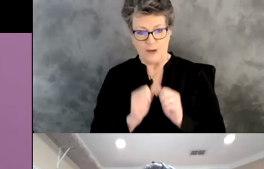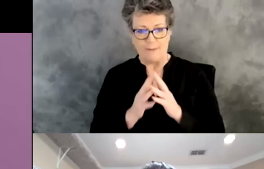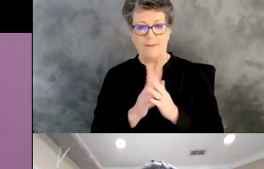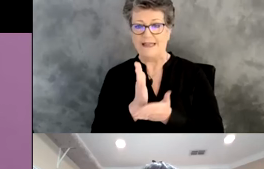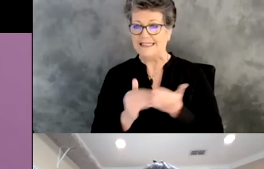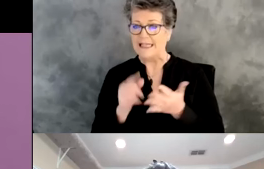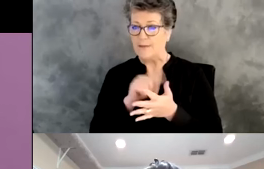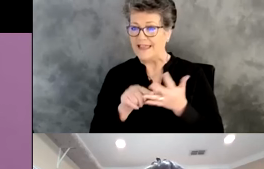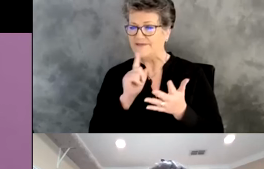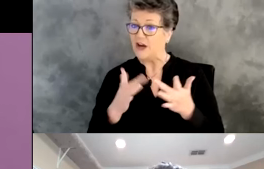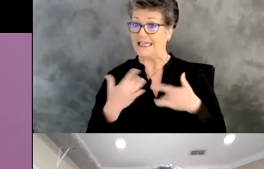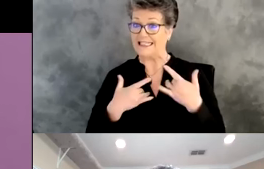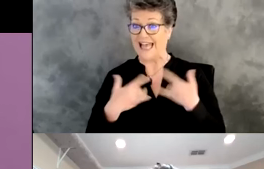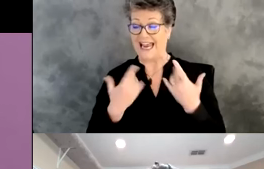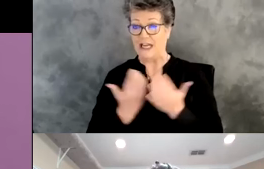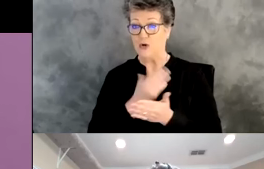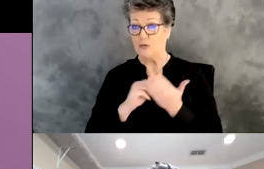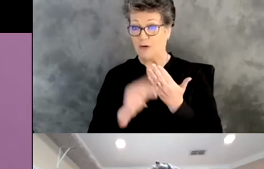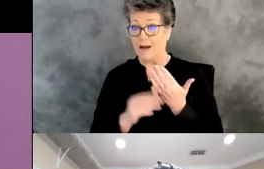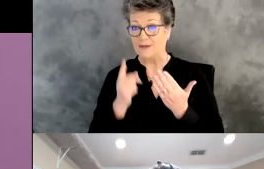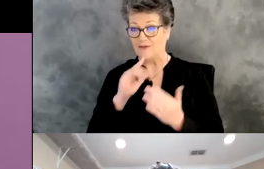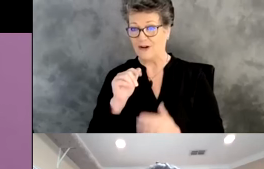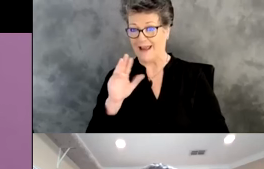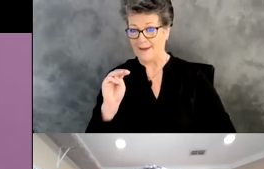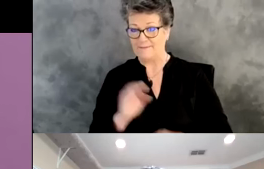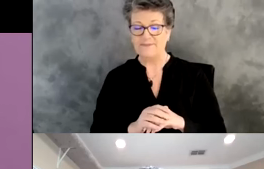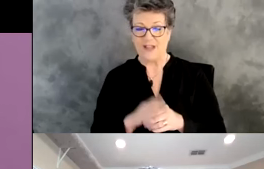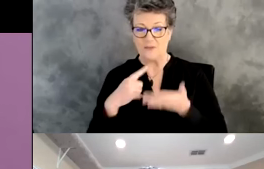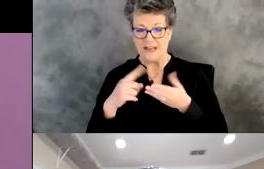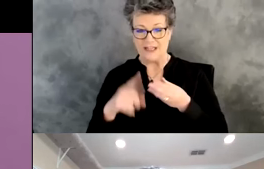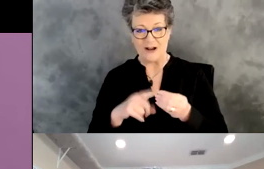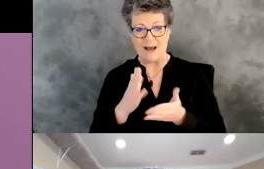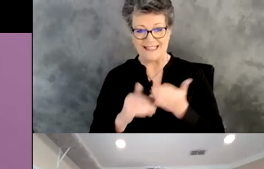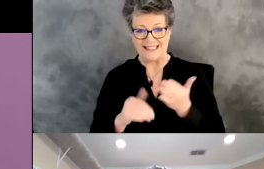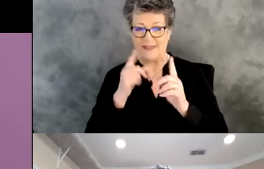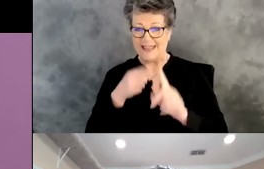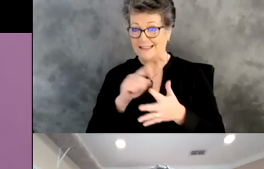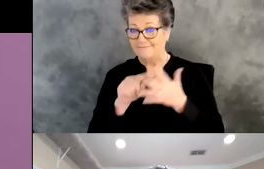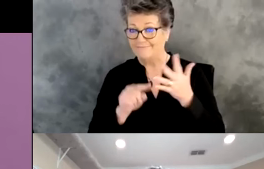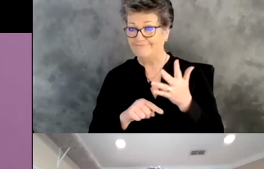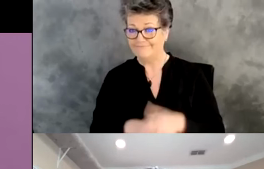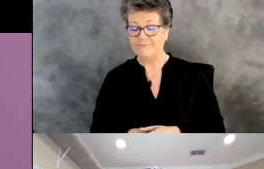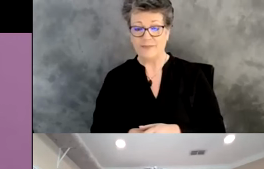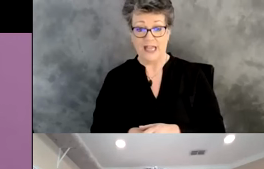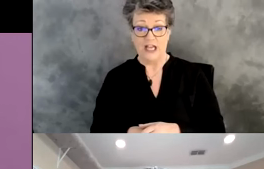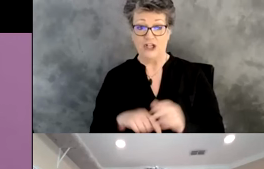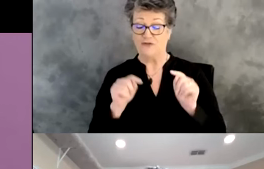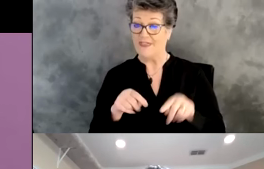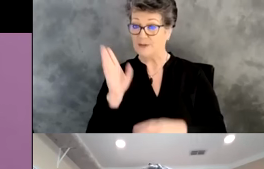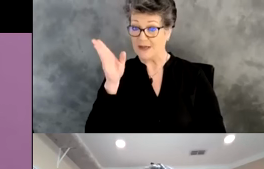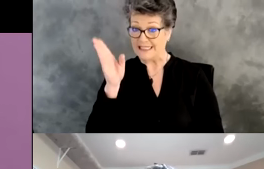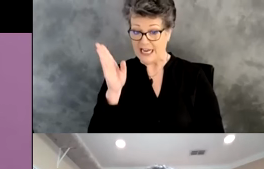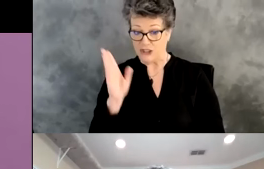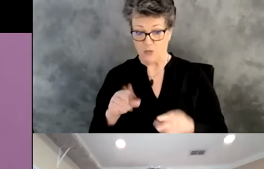these very exciting initiatives as part of CalAIM. So I wanted to talk about some of these initiatives with you. And so for this presentation, I want to